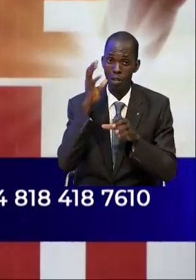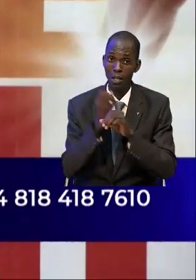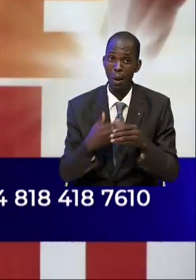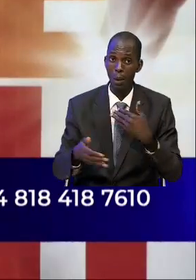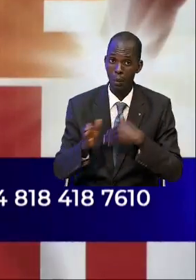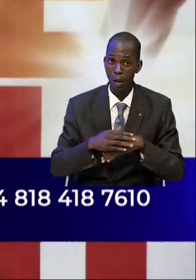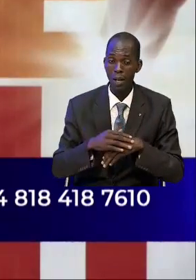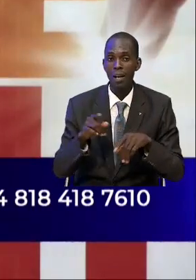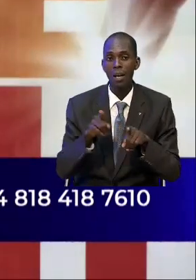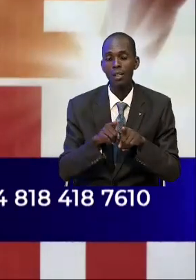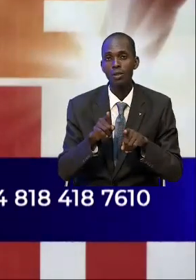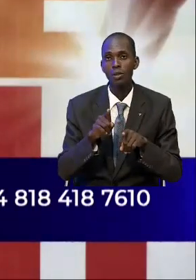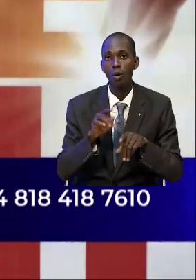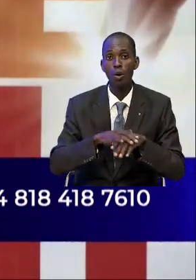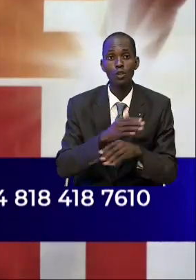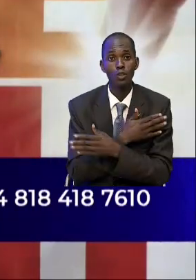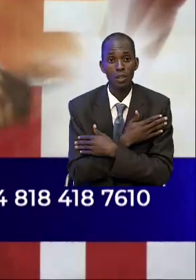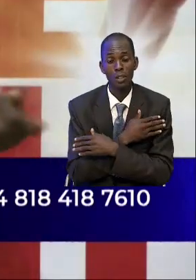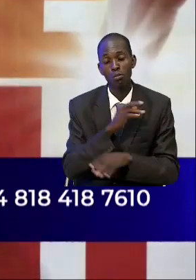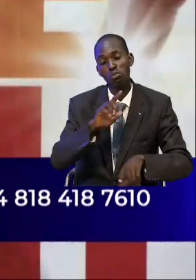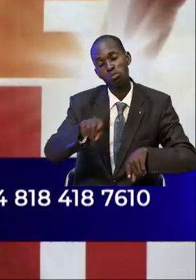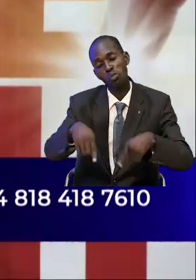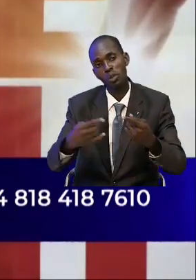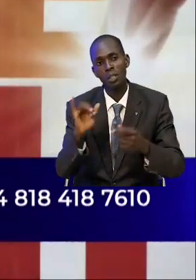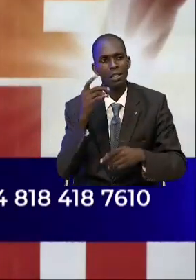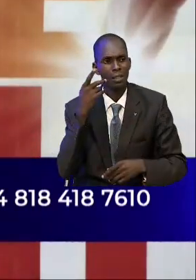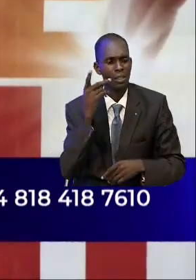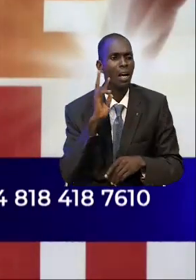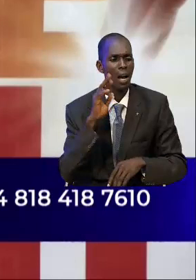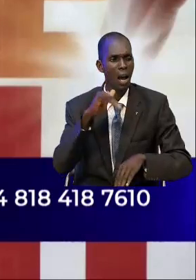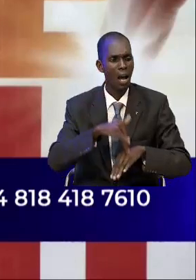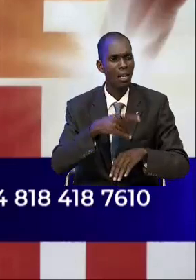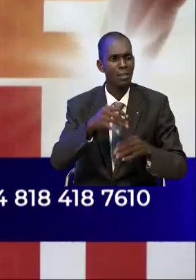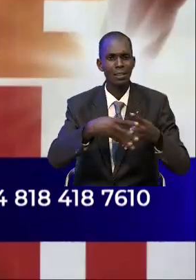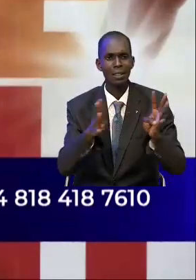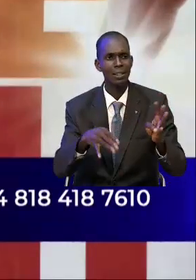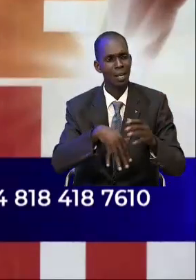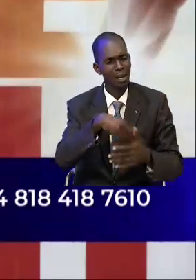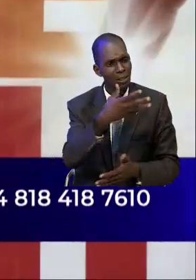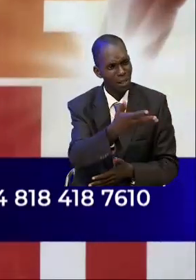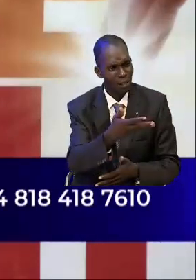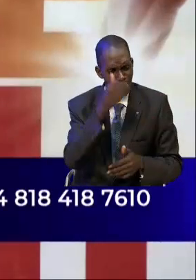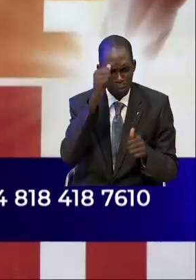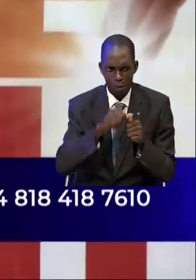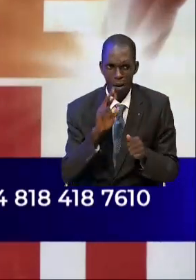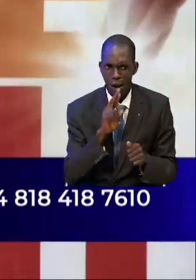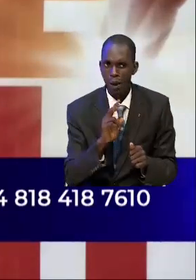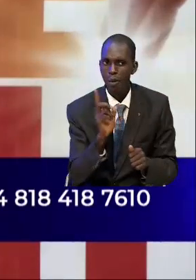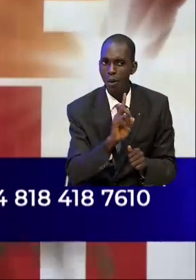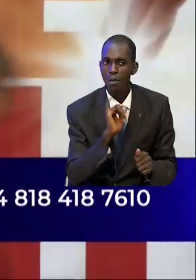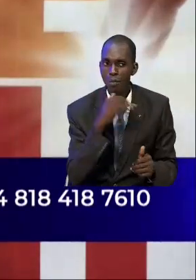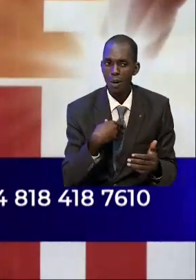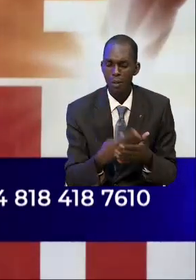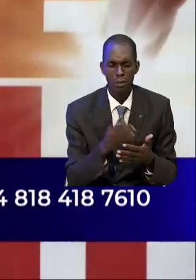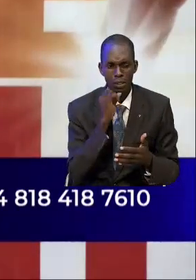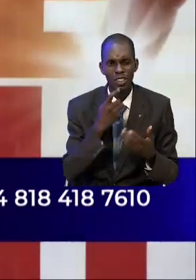we lost, we will get them back. When I was going on Sunday, I went outside the gate. I saw her outside the gate selling market.